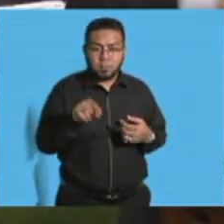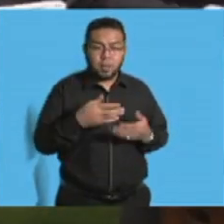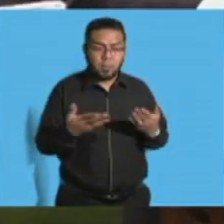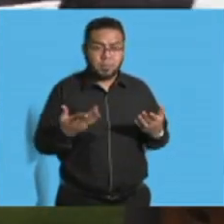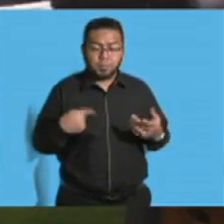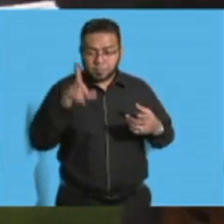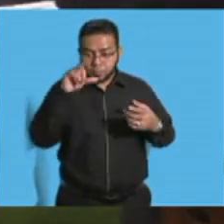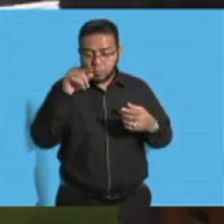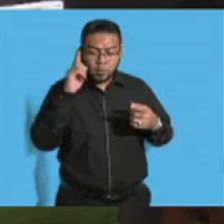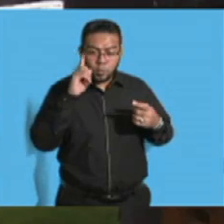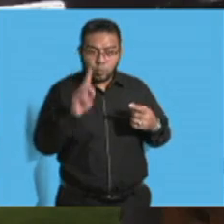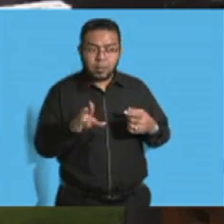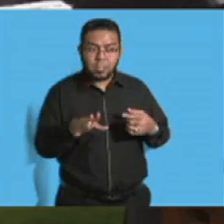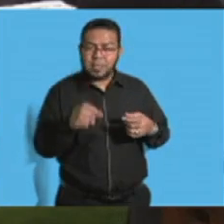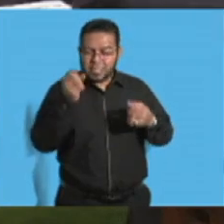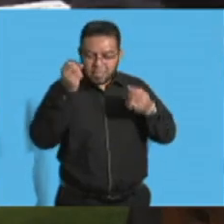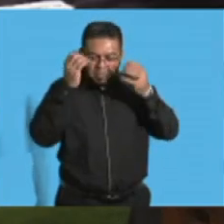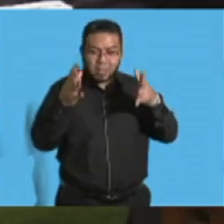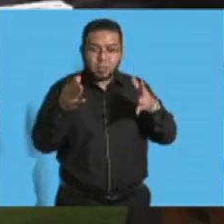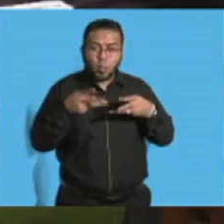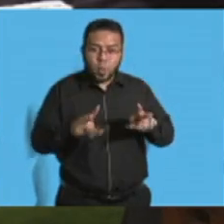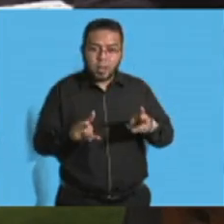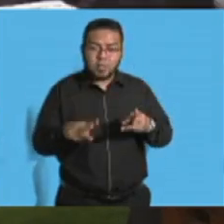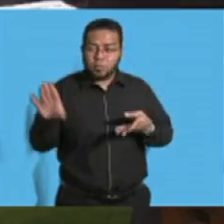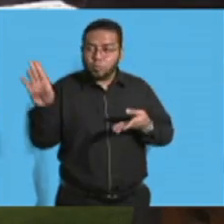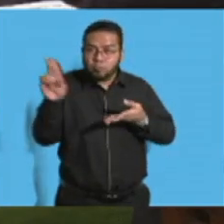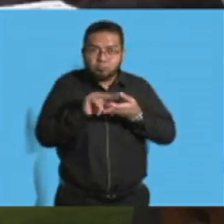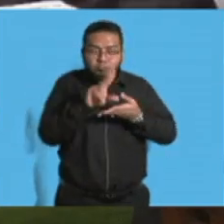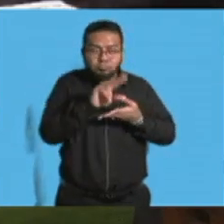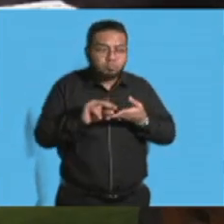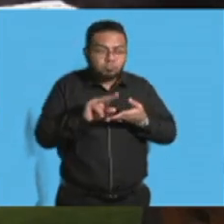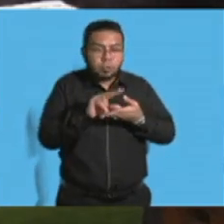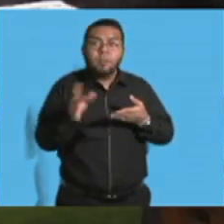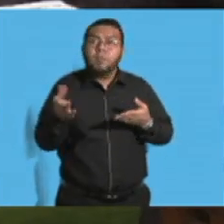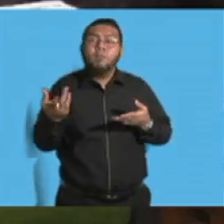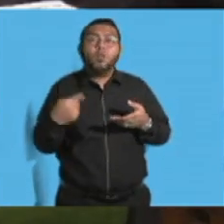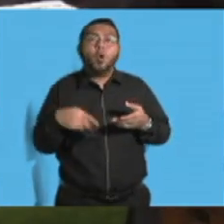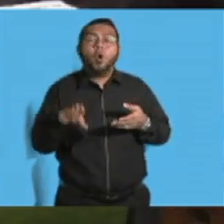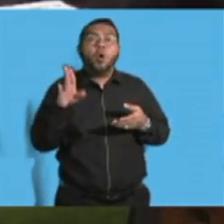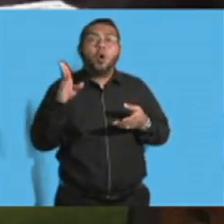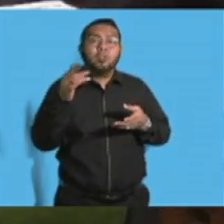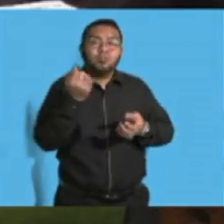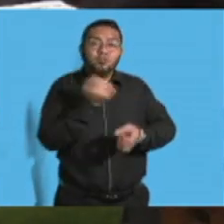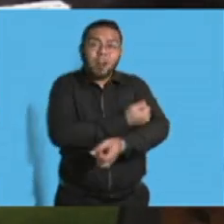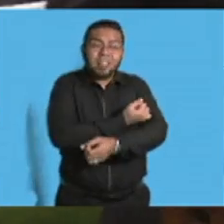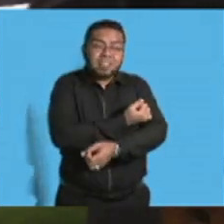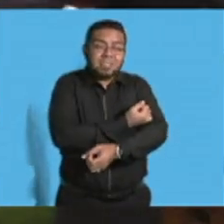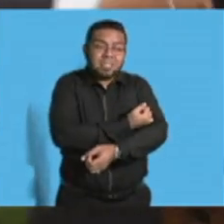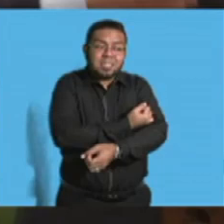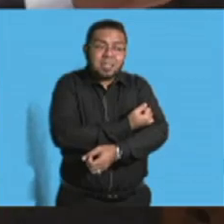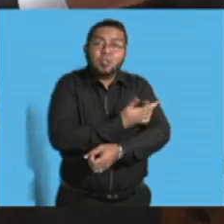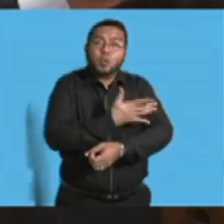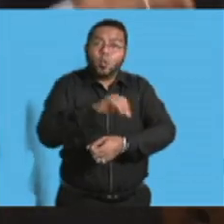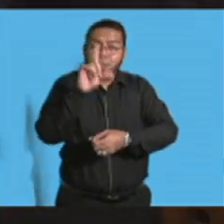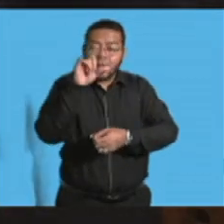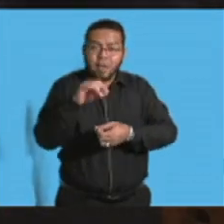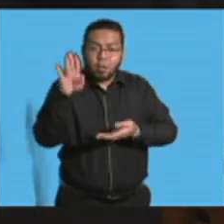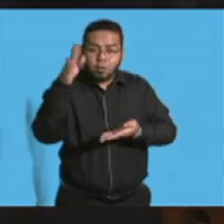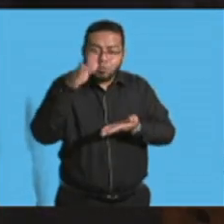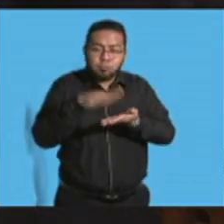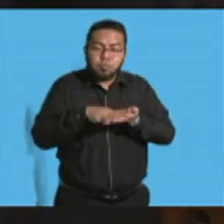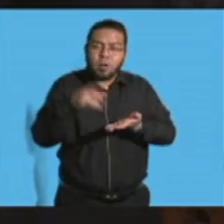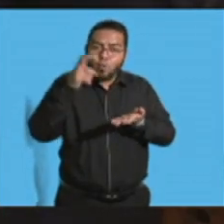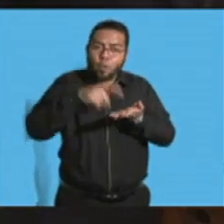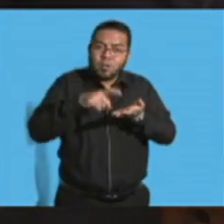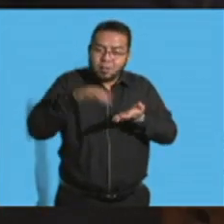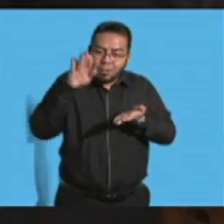to look at some smart procurement of drugs to be able to bring down the cost even further. So, Madam Speaker, this is the first step. And